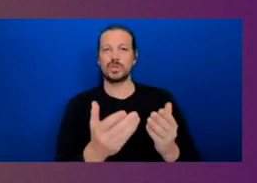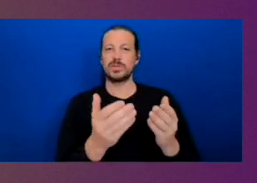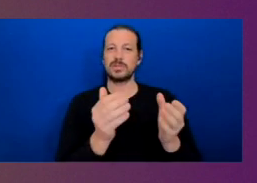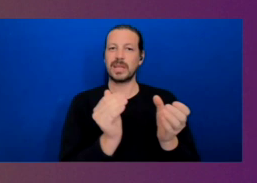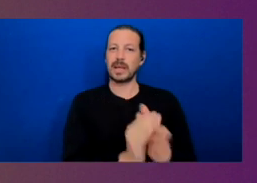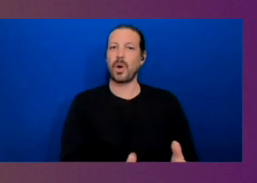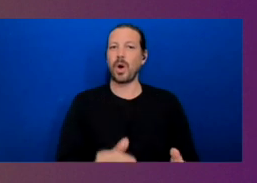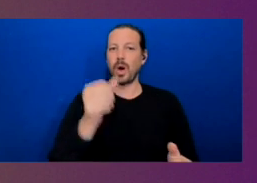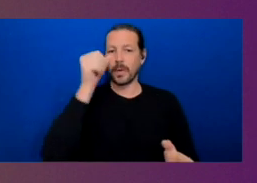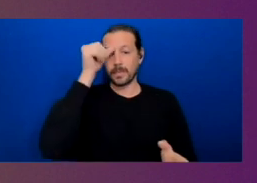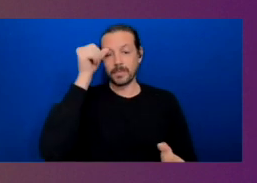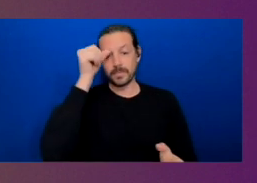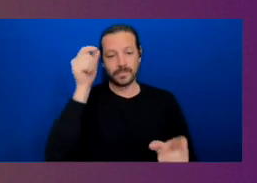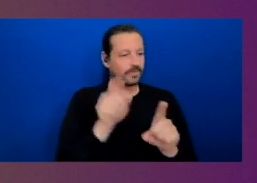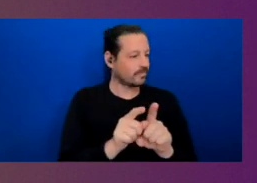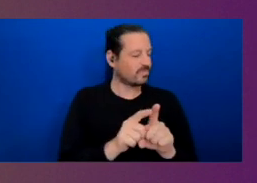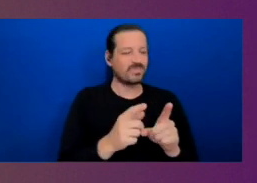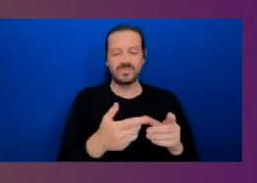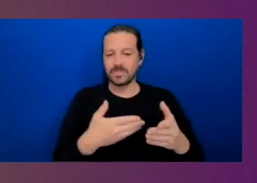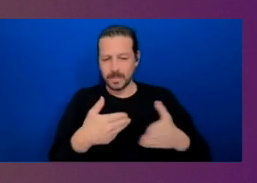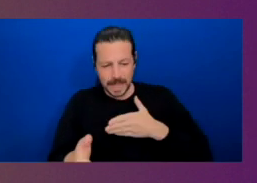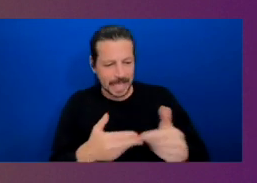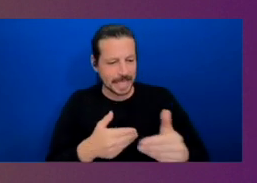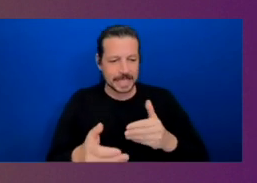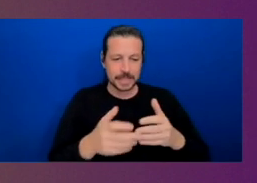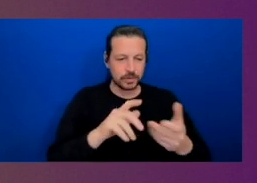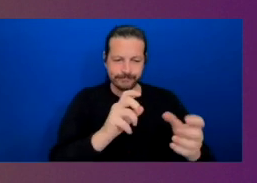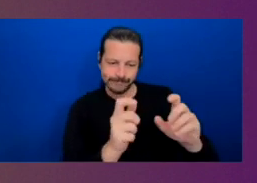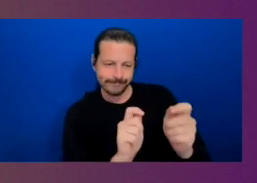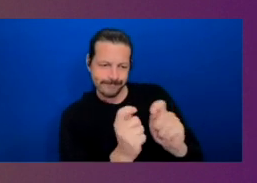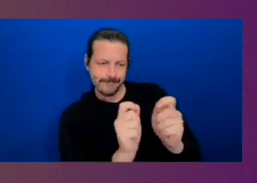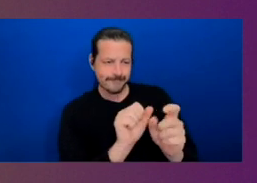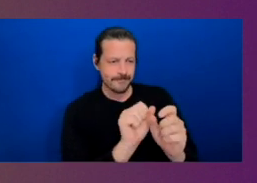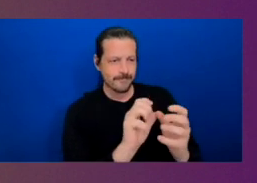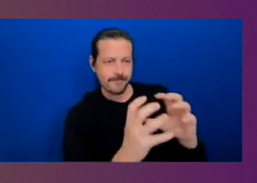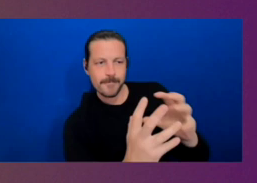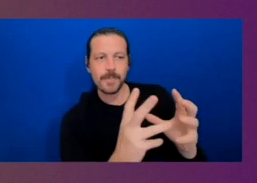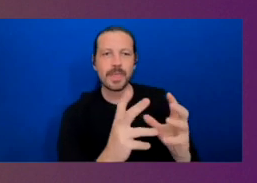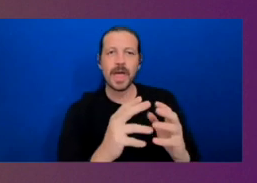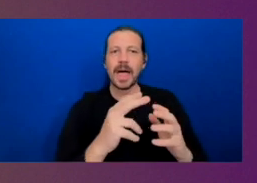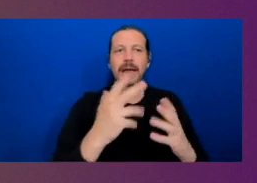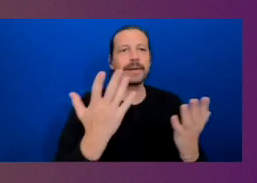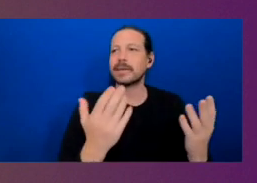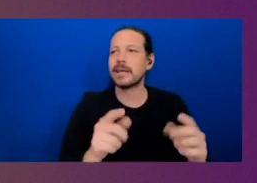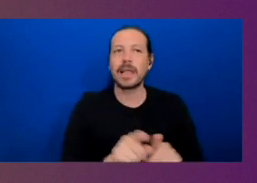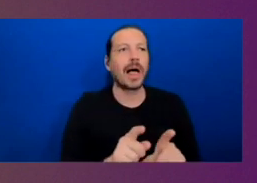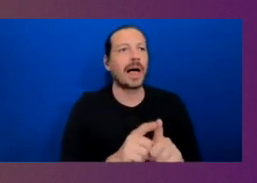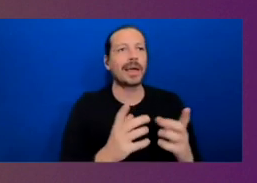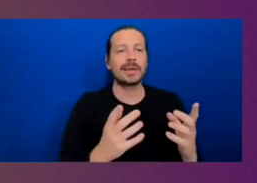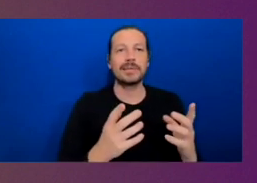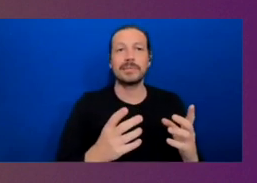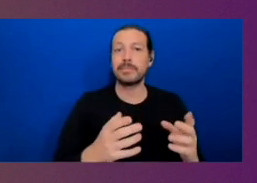to mold, manage whatever you're creating, whether it's a built environment, zeros and ones in a digital environment,